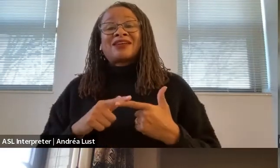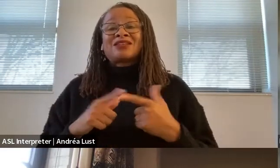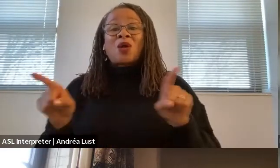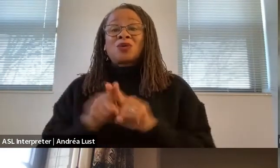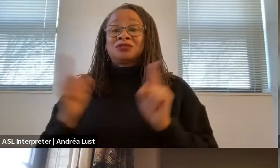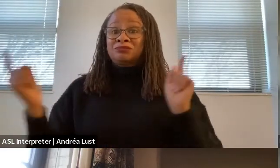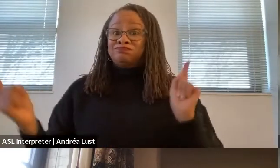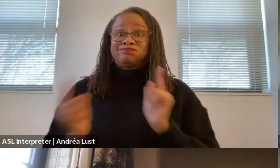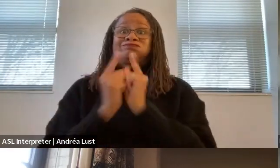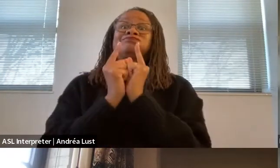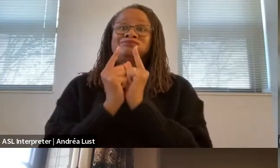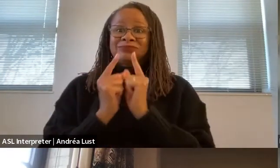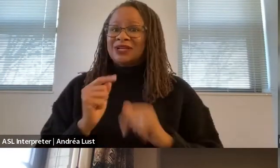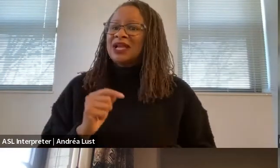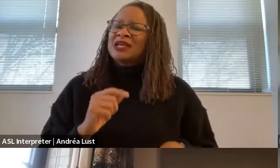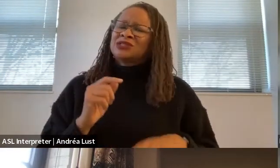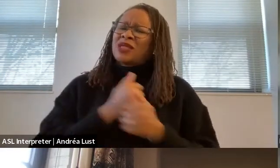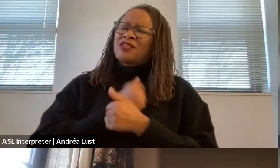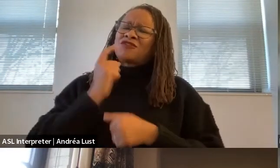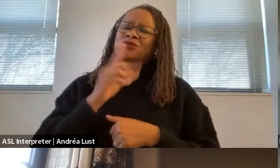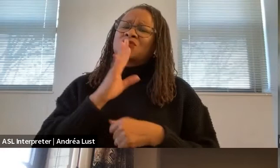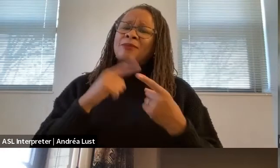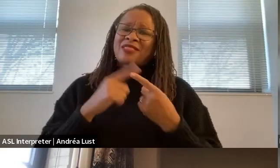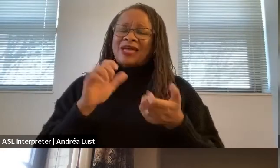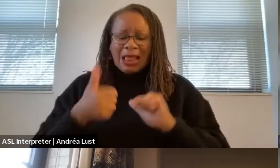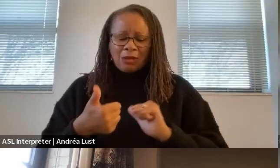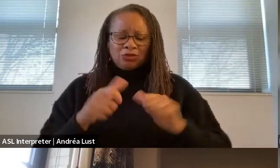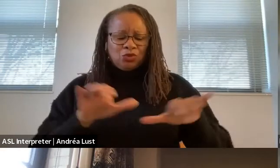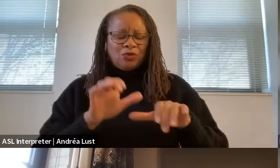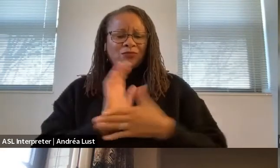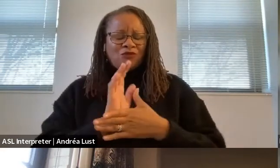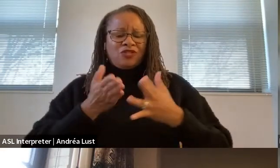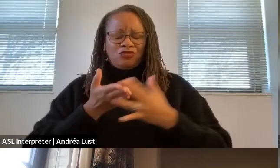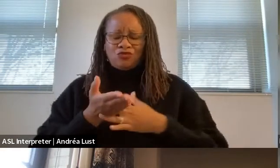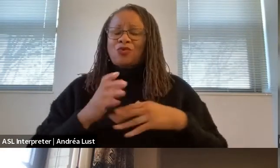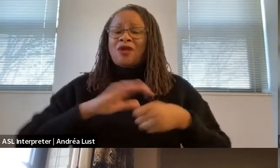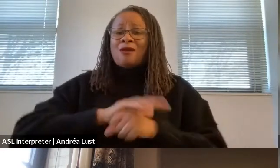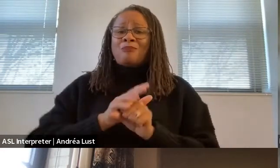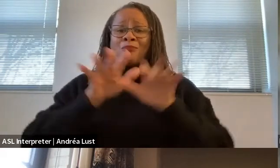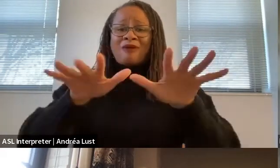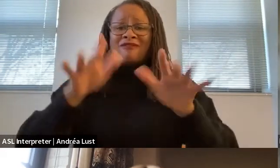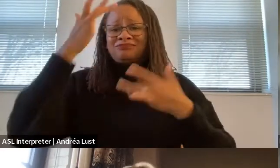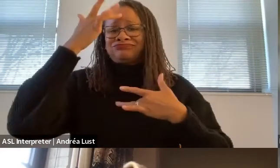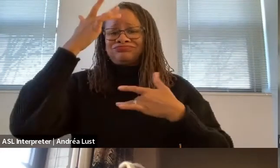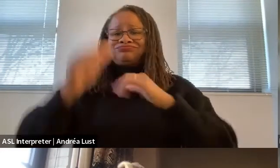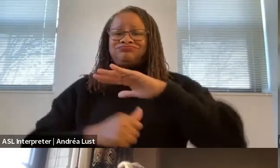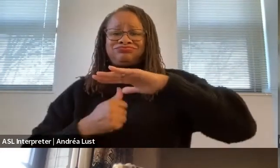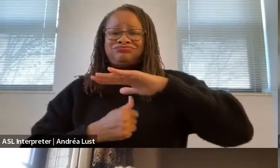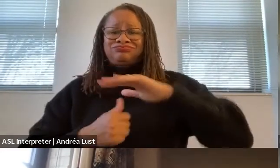of it. So I would love for you to just talk a little bit about that, adding that to your process.